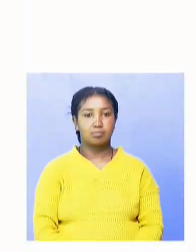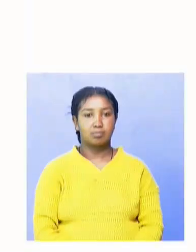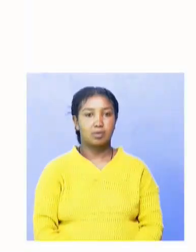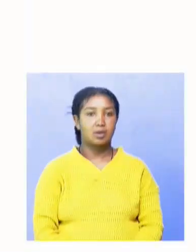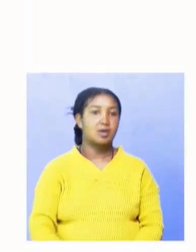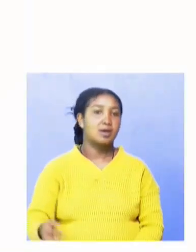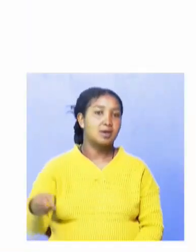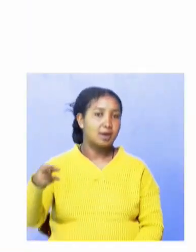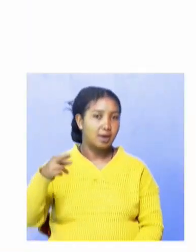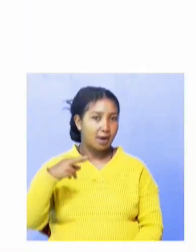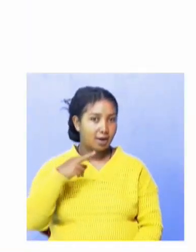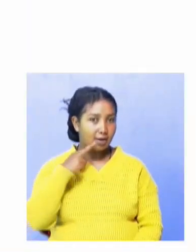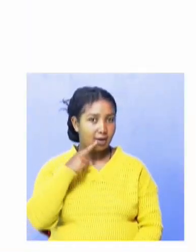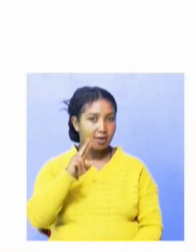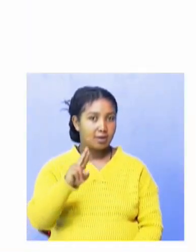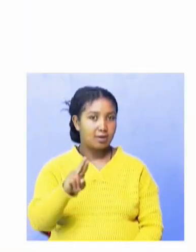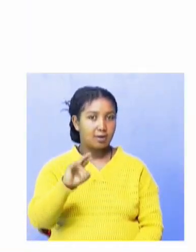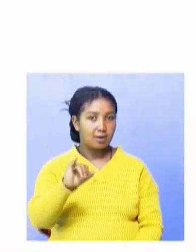Rihanna